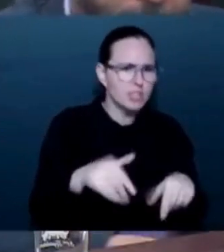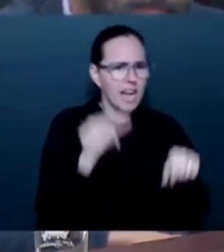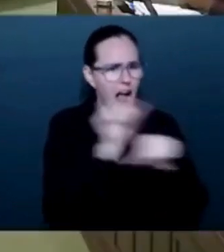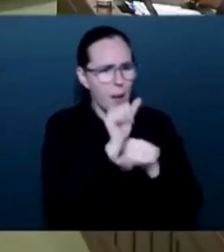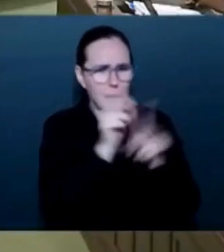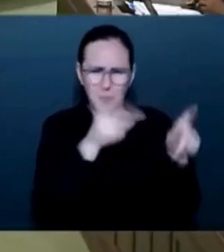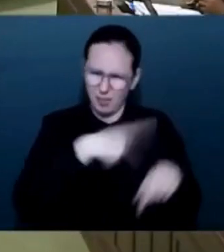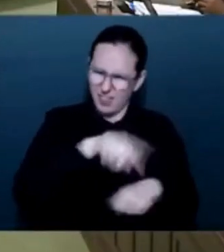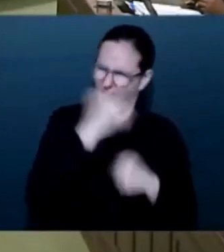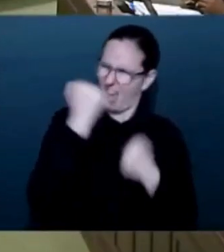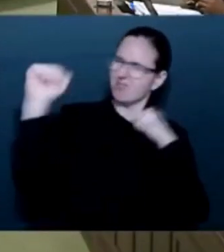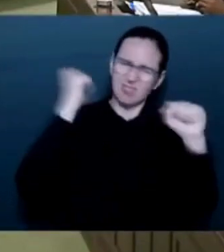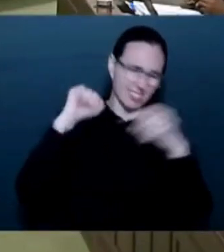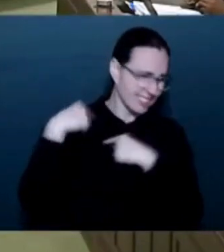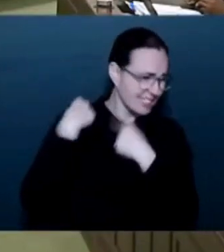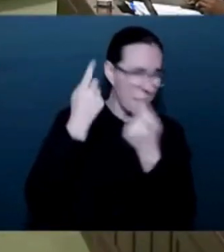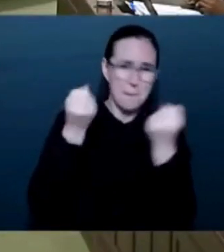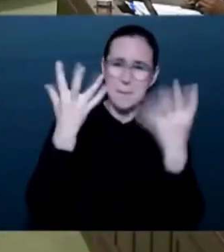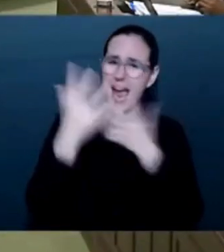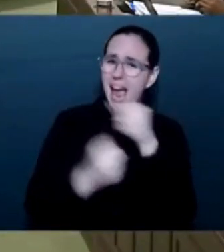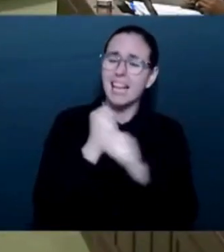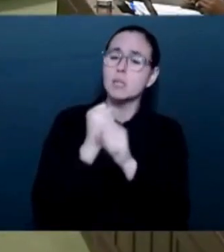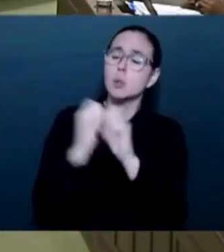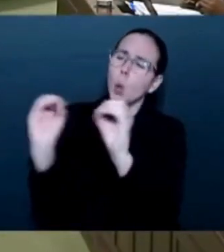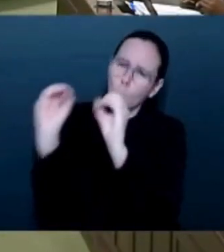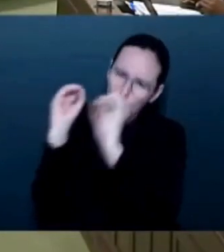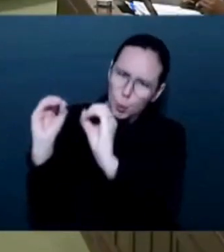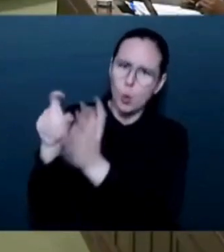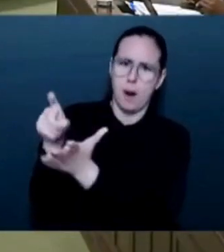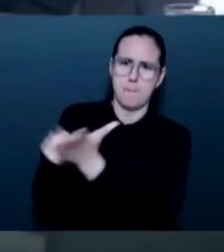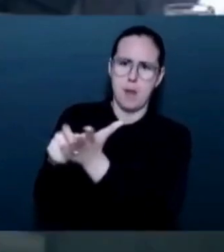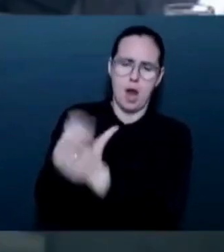slopes. The Honourable Minister of Energy.